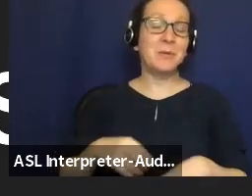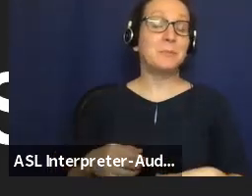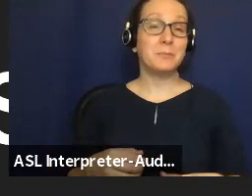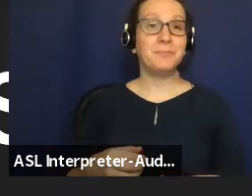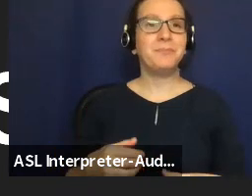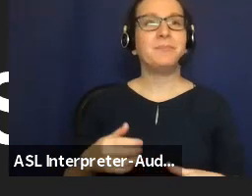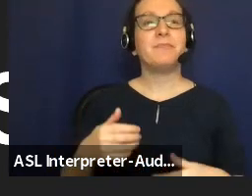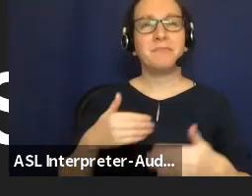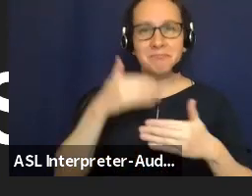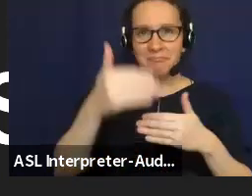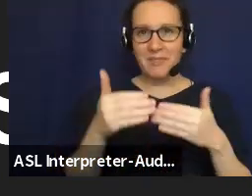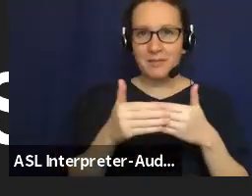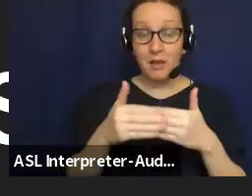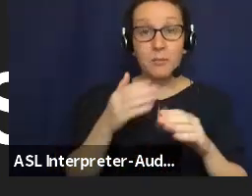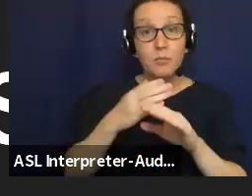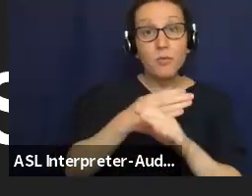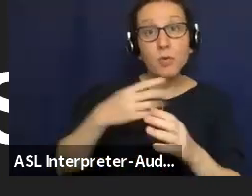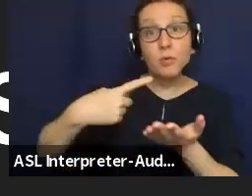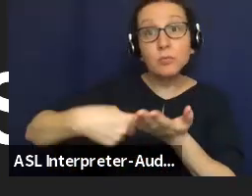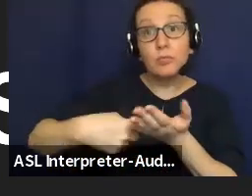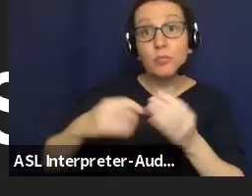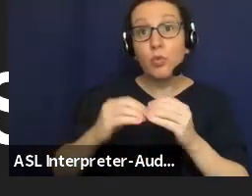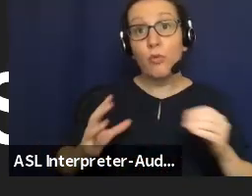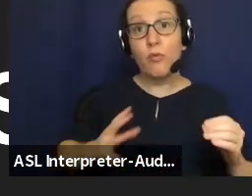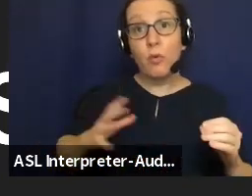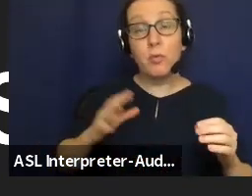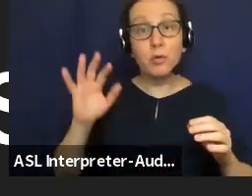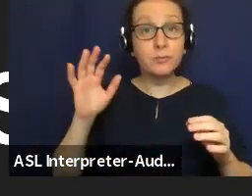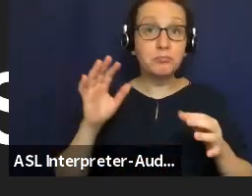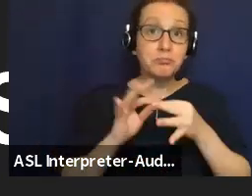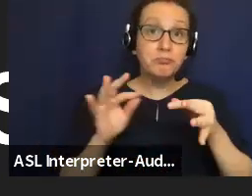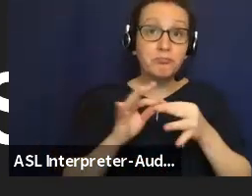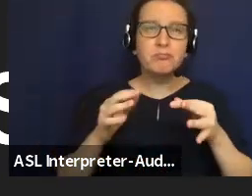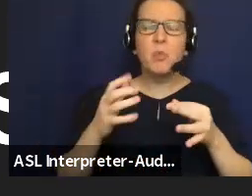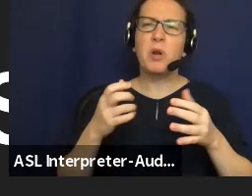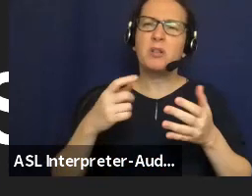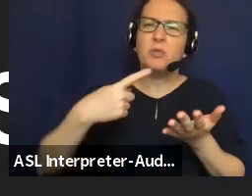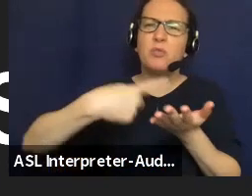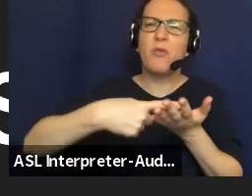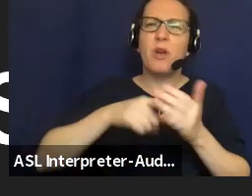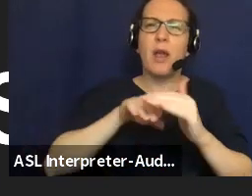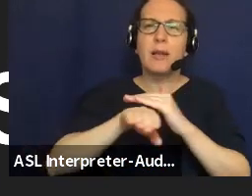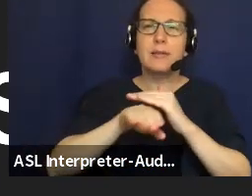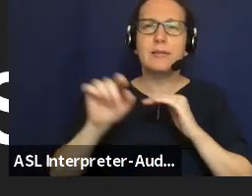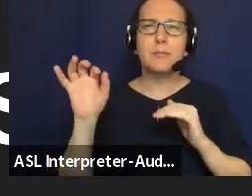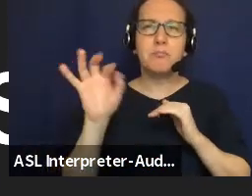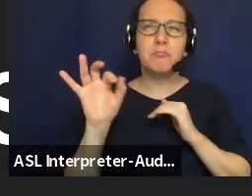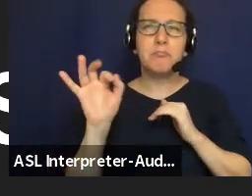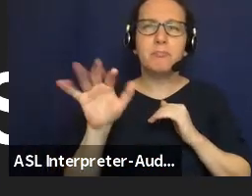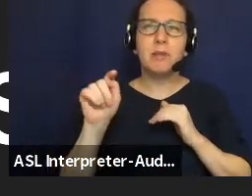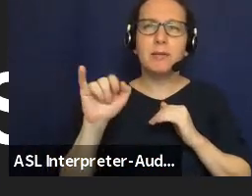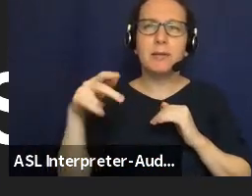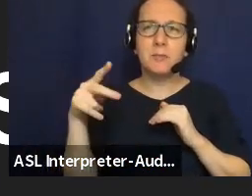And so before we get into the more formal presentation, I wanted to go over some access tips for this session that are